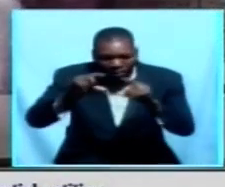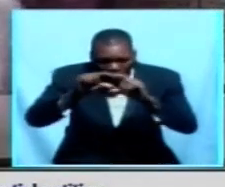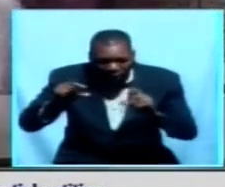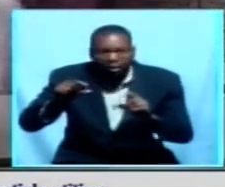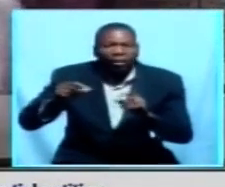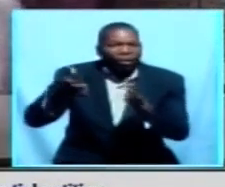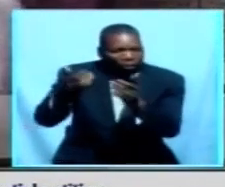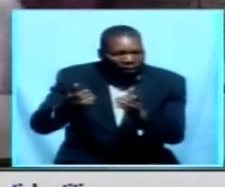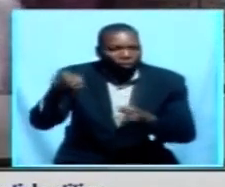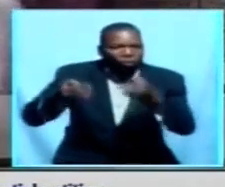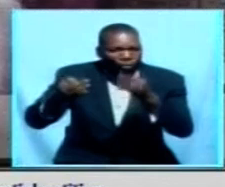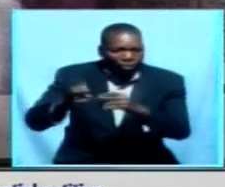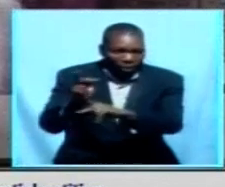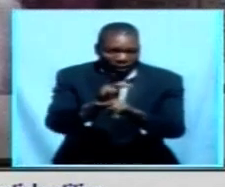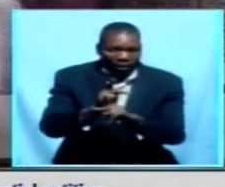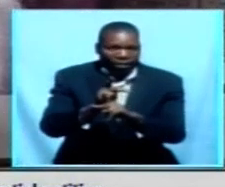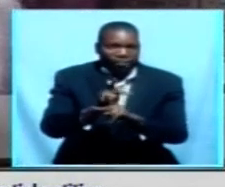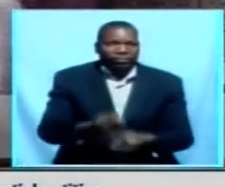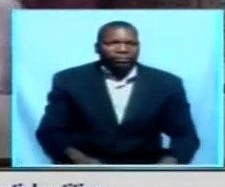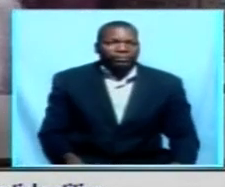of the court.